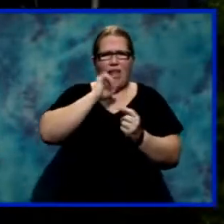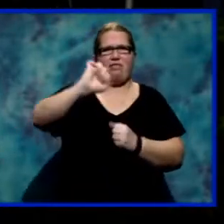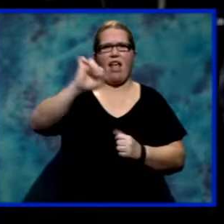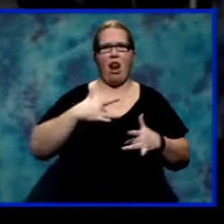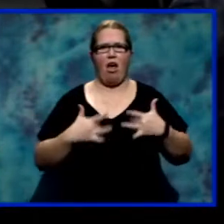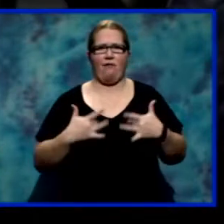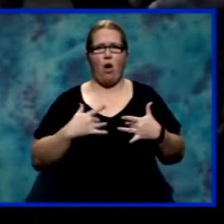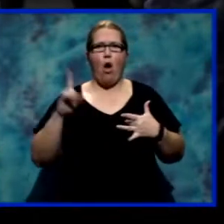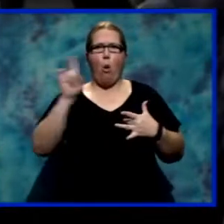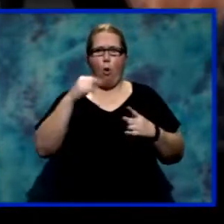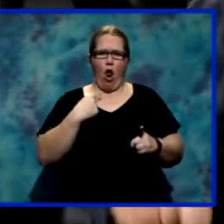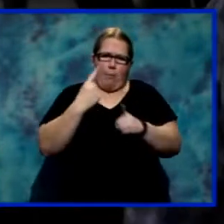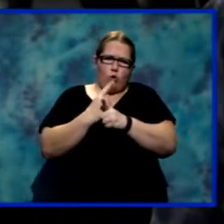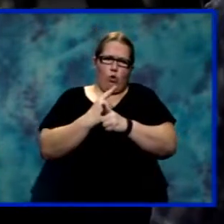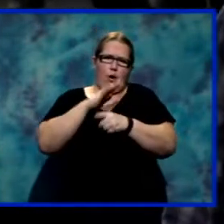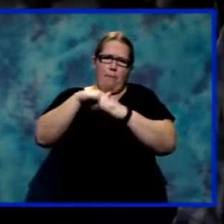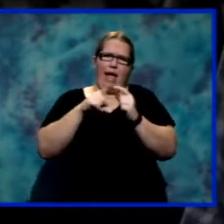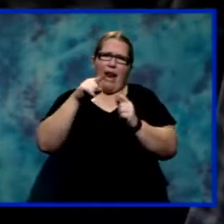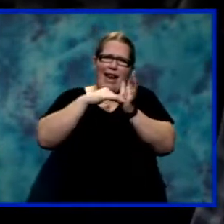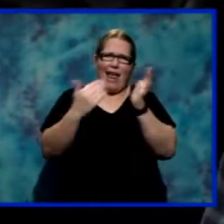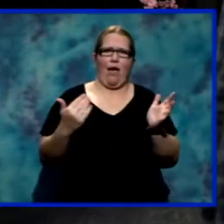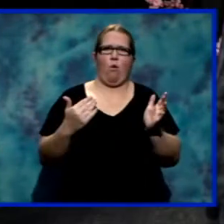talking to you about now is not a cliche.